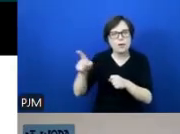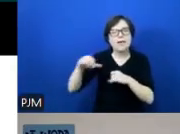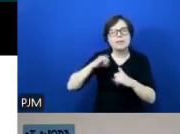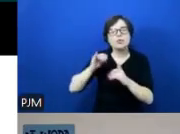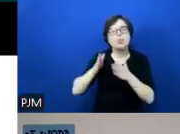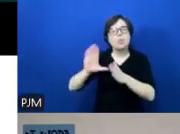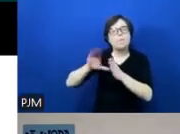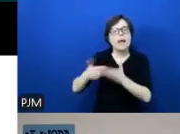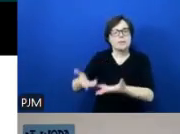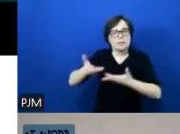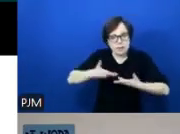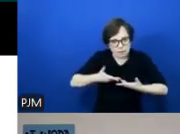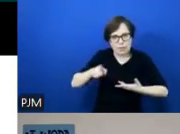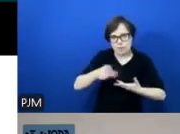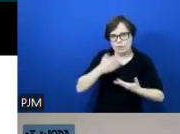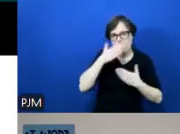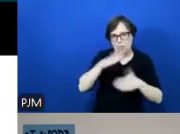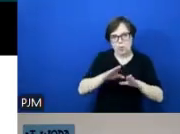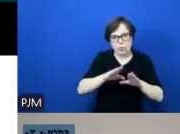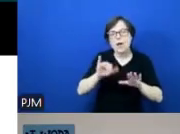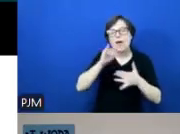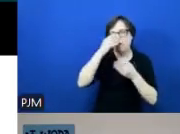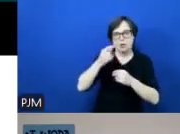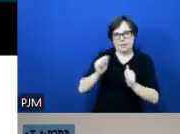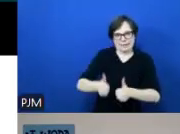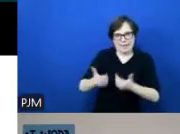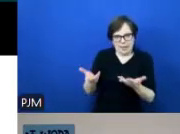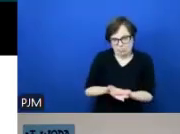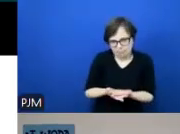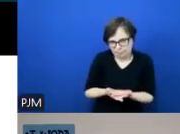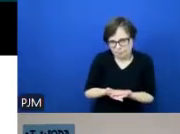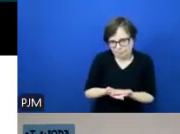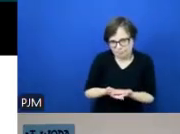as you see, we acquired from the roads